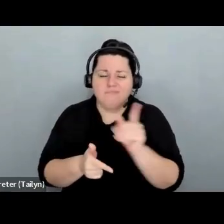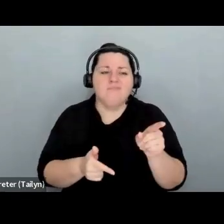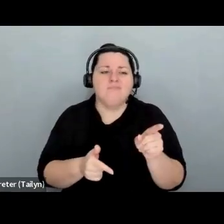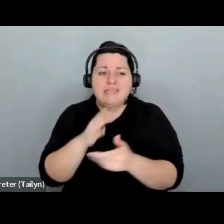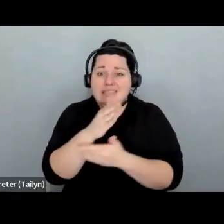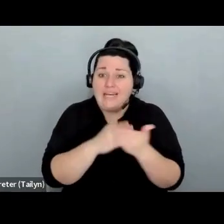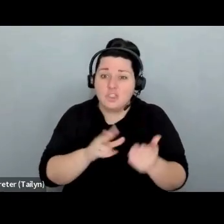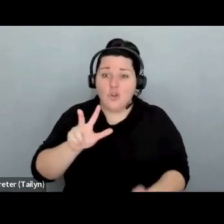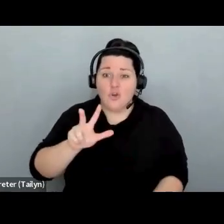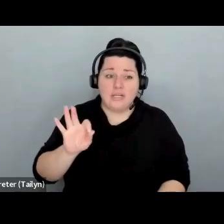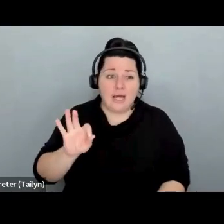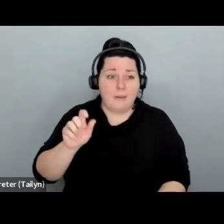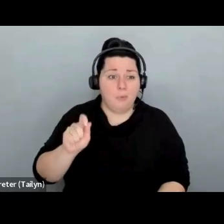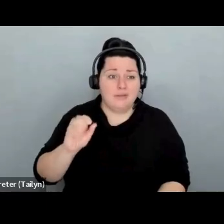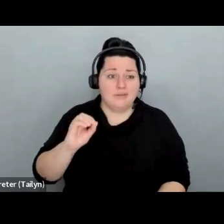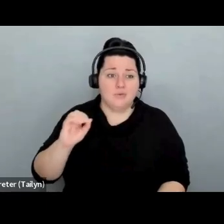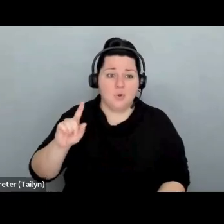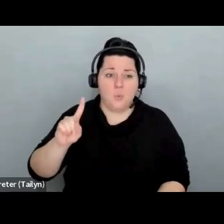Section